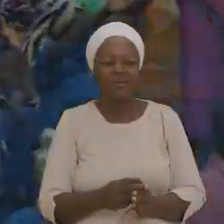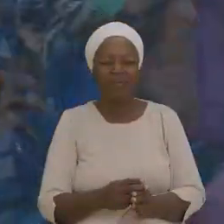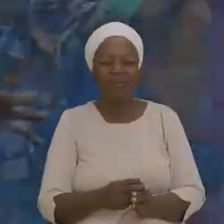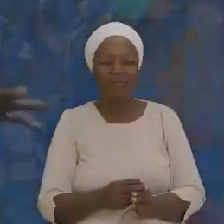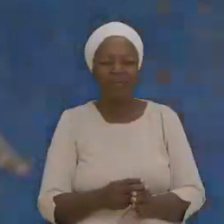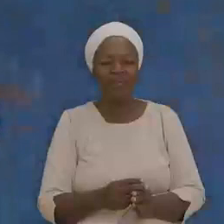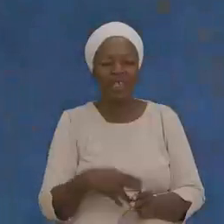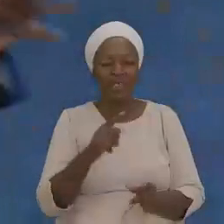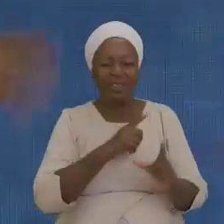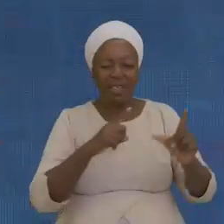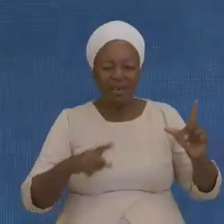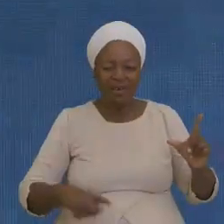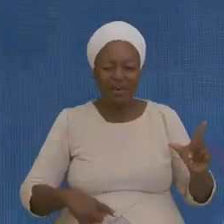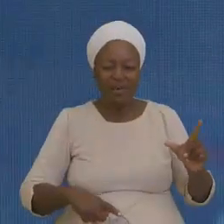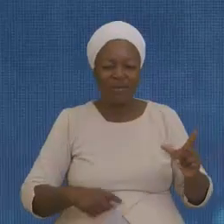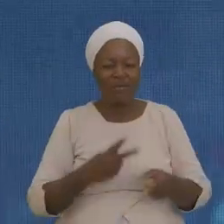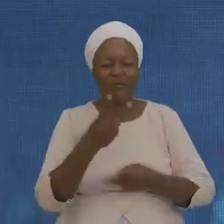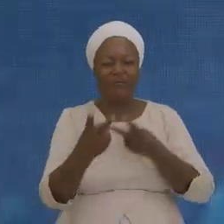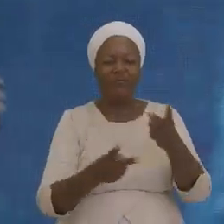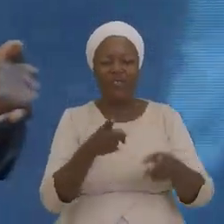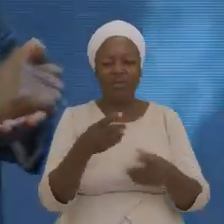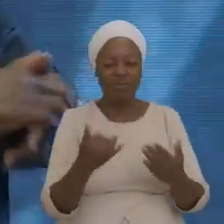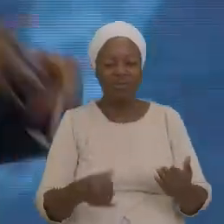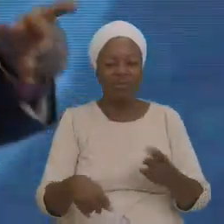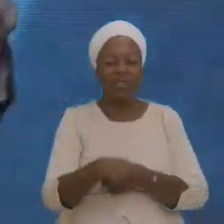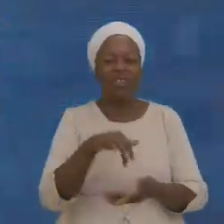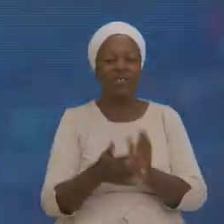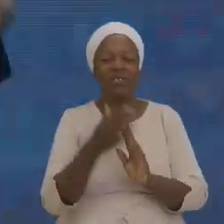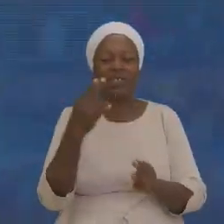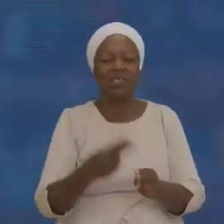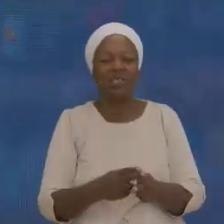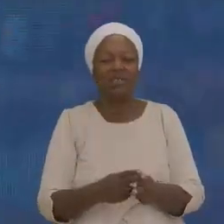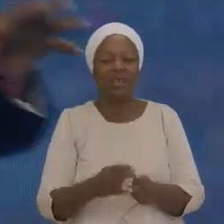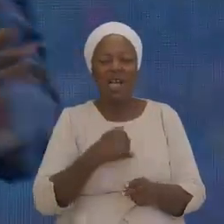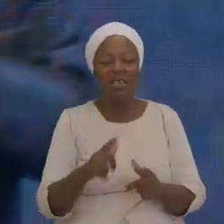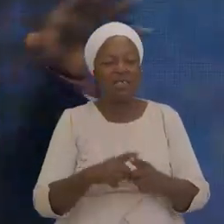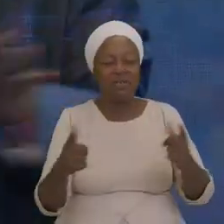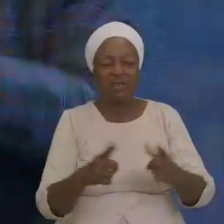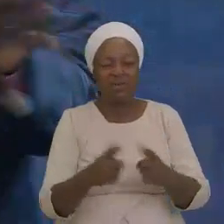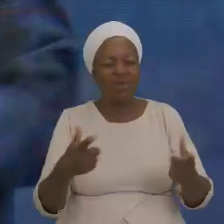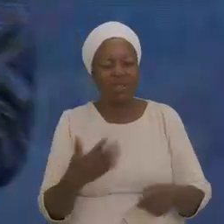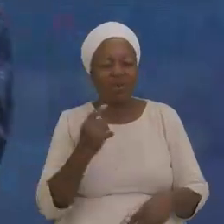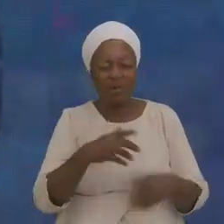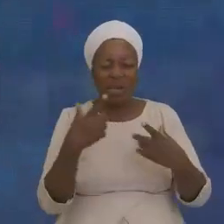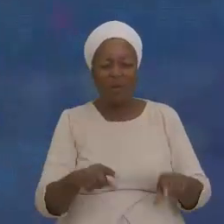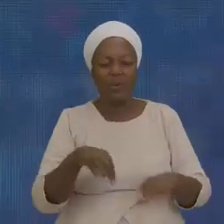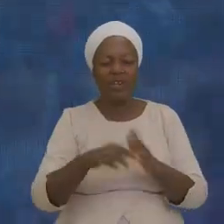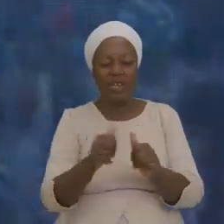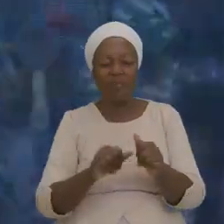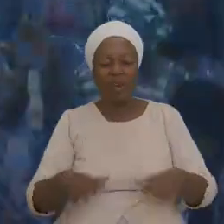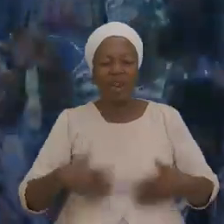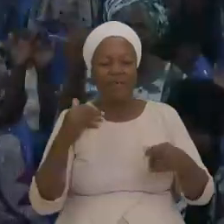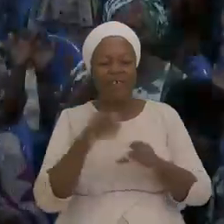The Lord visit you today, and great, great things will happen in every life in